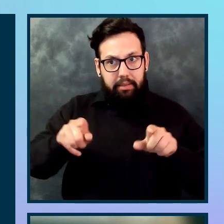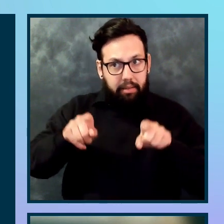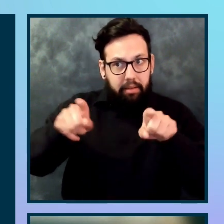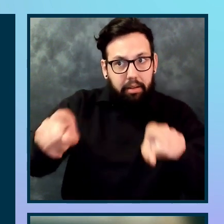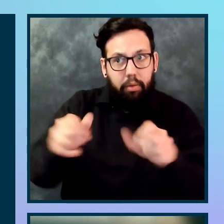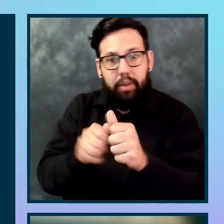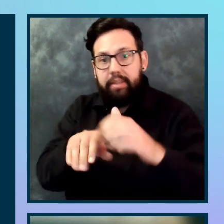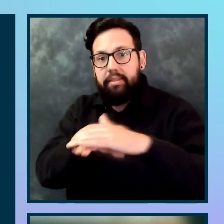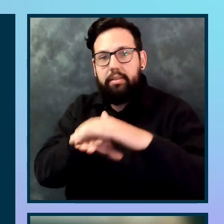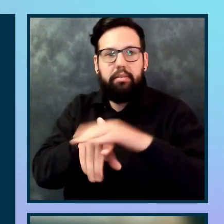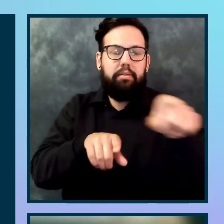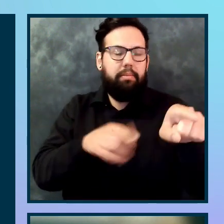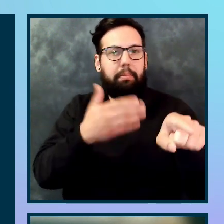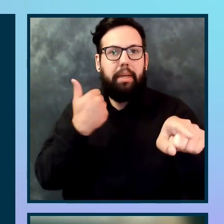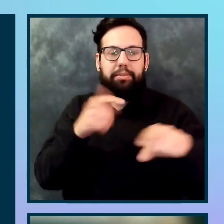your friend.